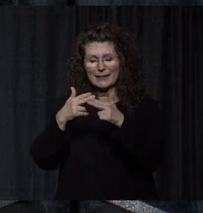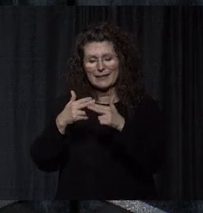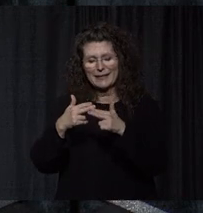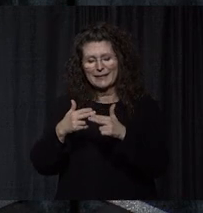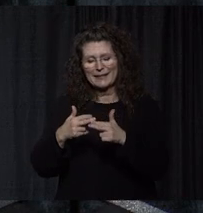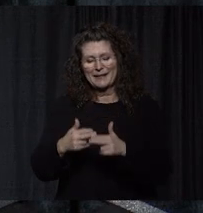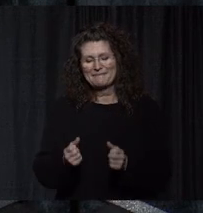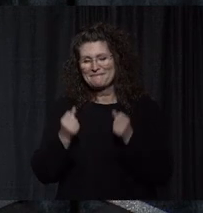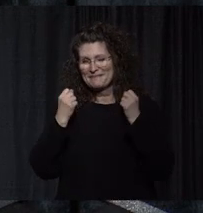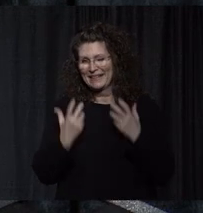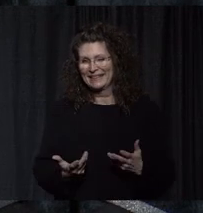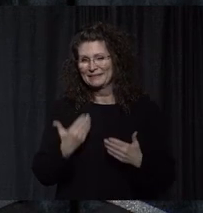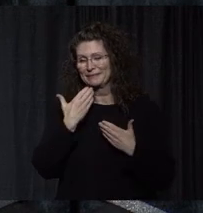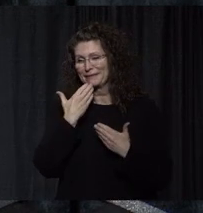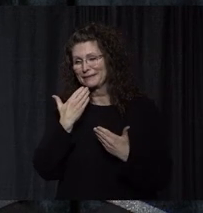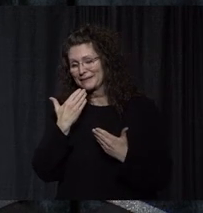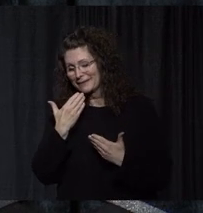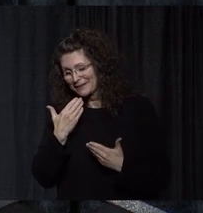I'm not remembering right now, but